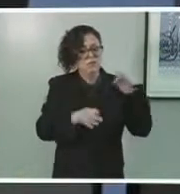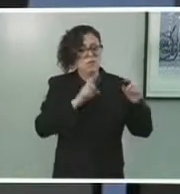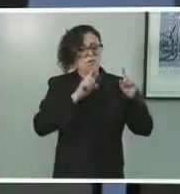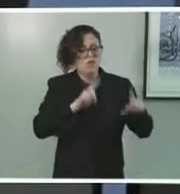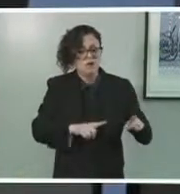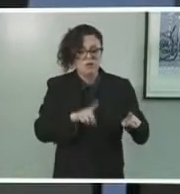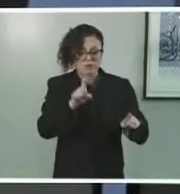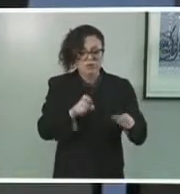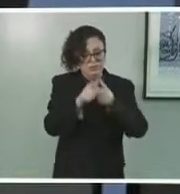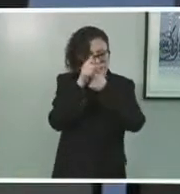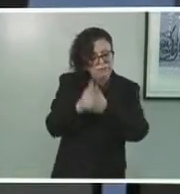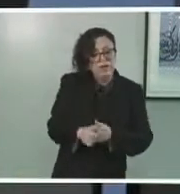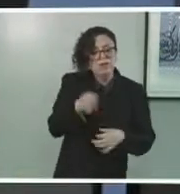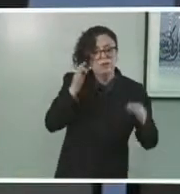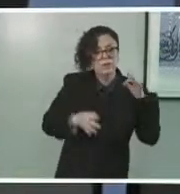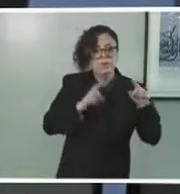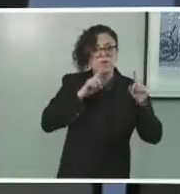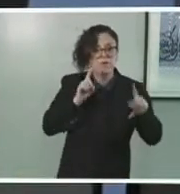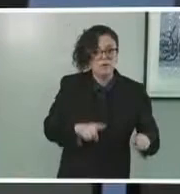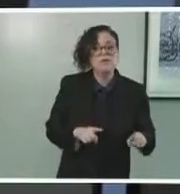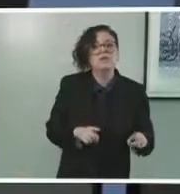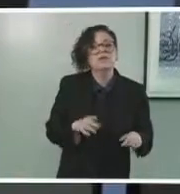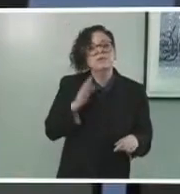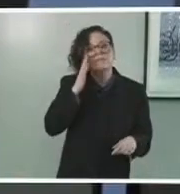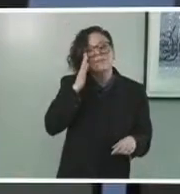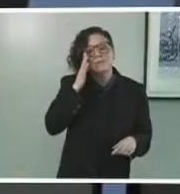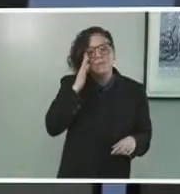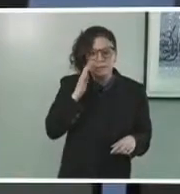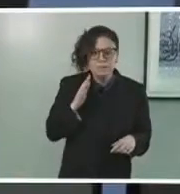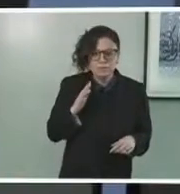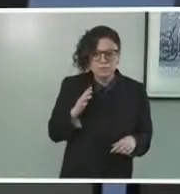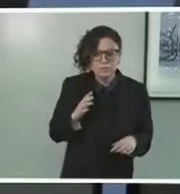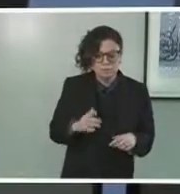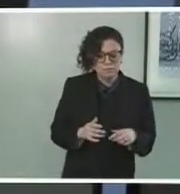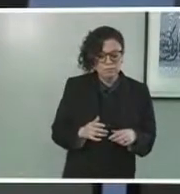it, absent some other further guidance like custody orders.